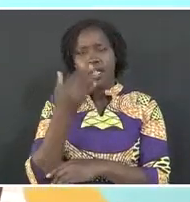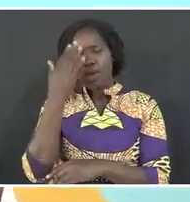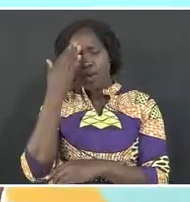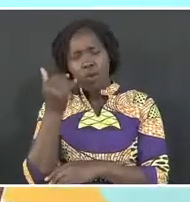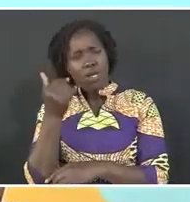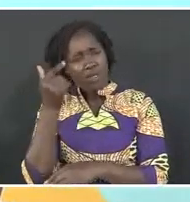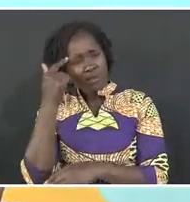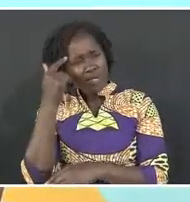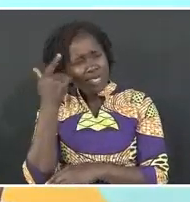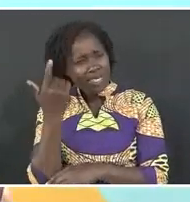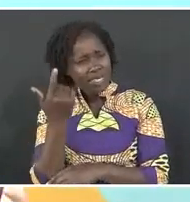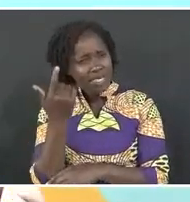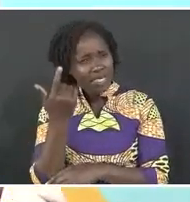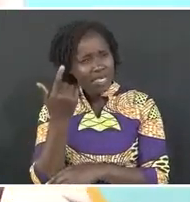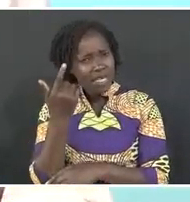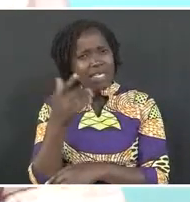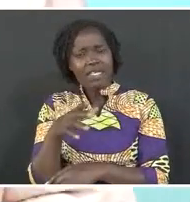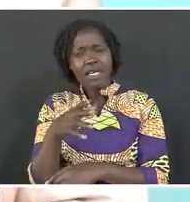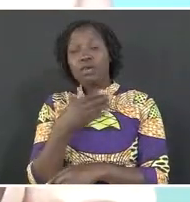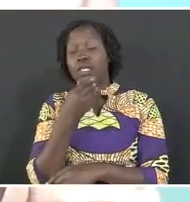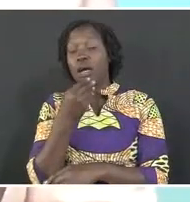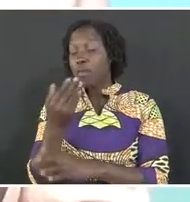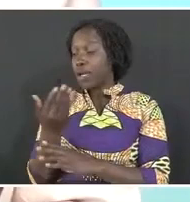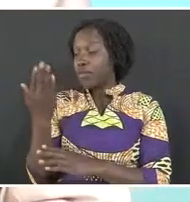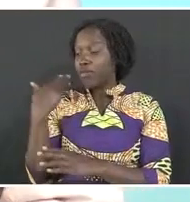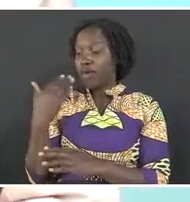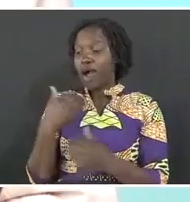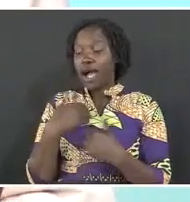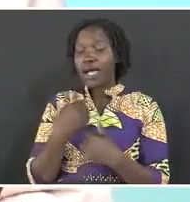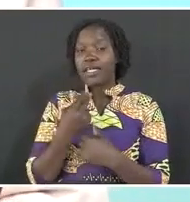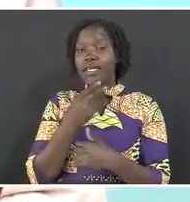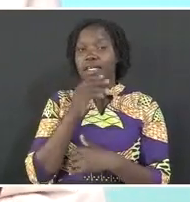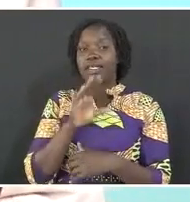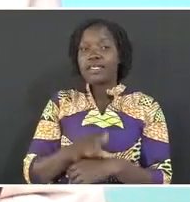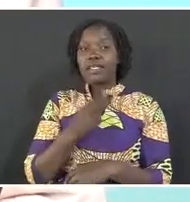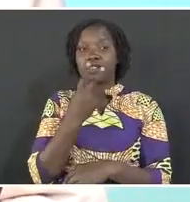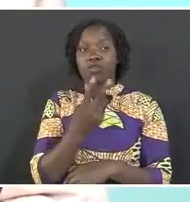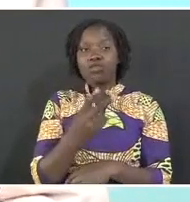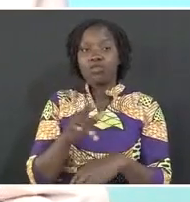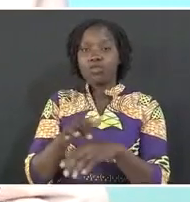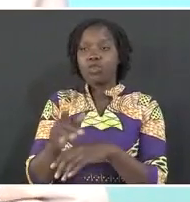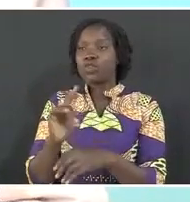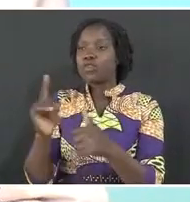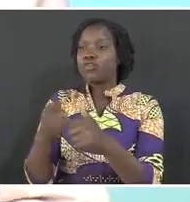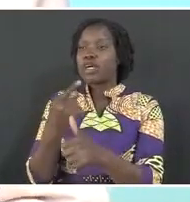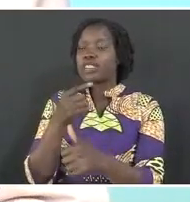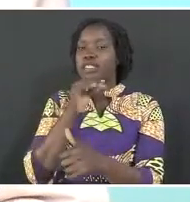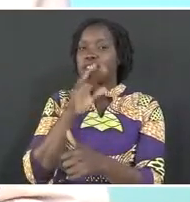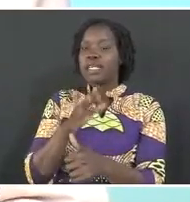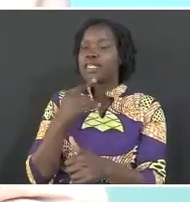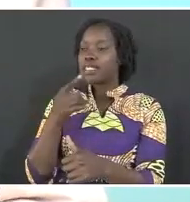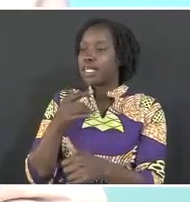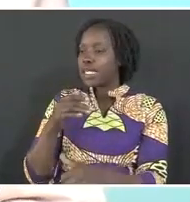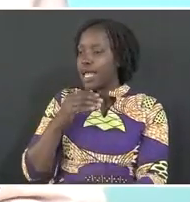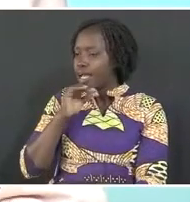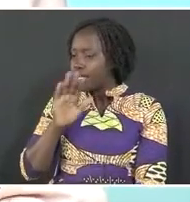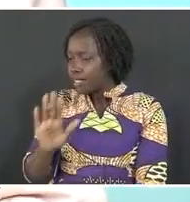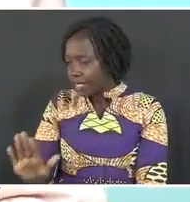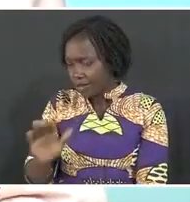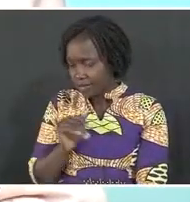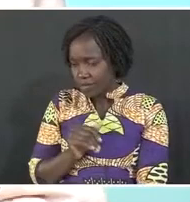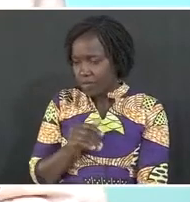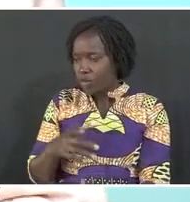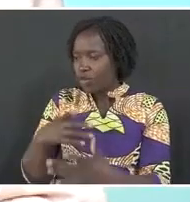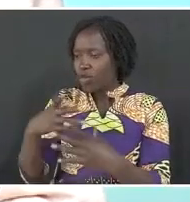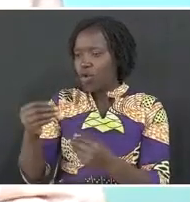you think? There was a man who had two sons. He went to the first and said, son,